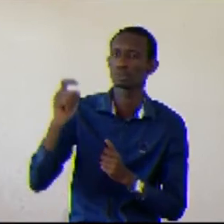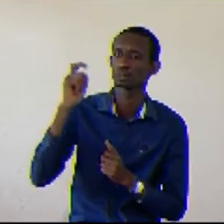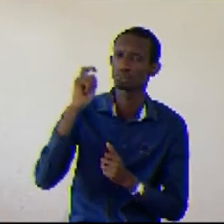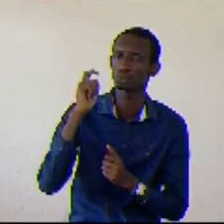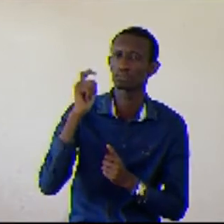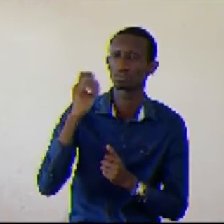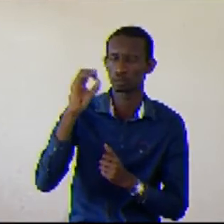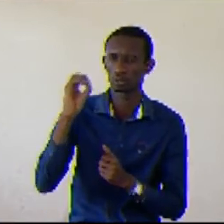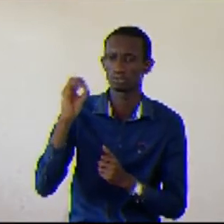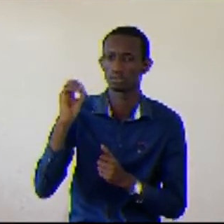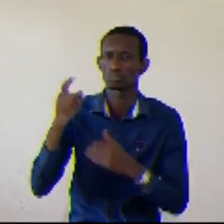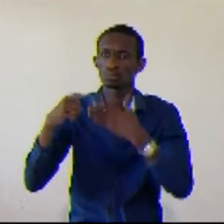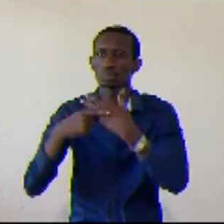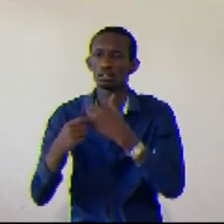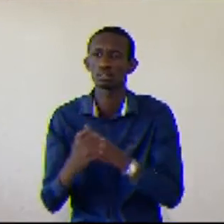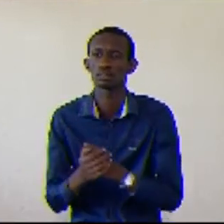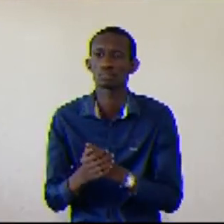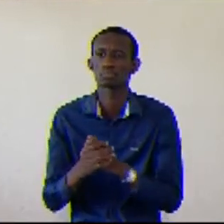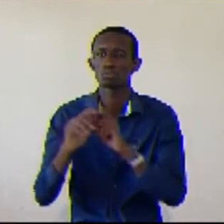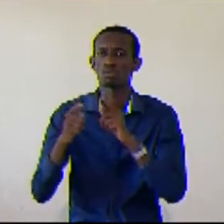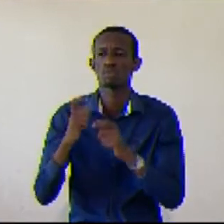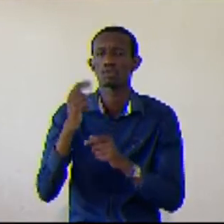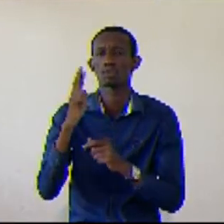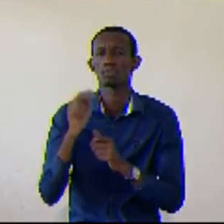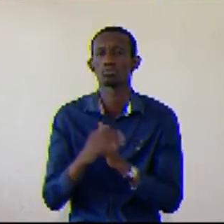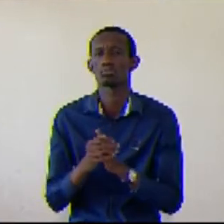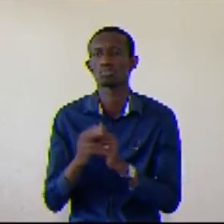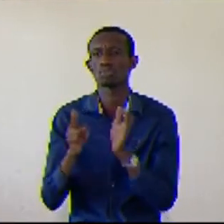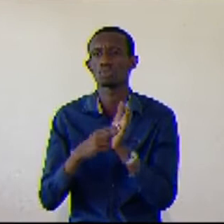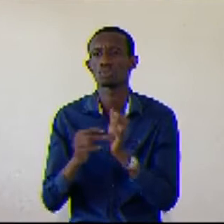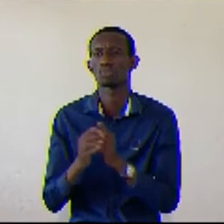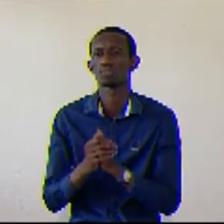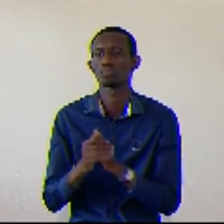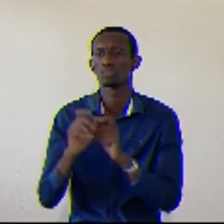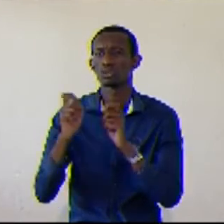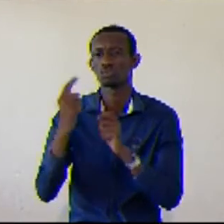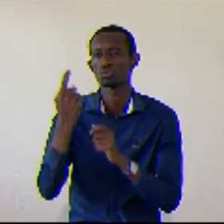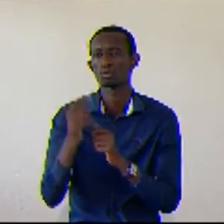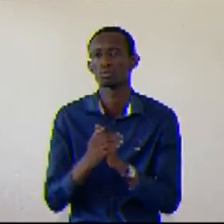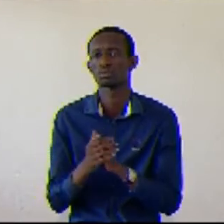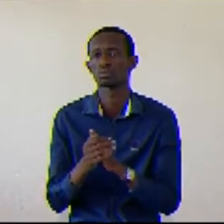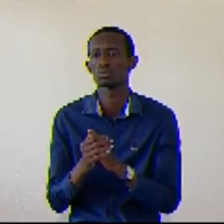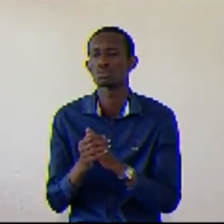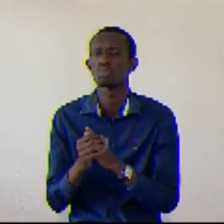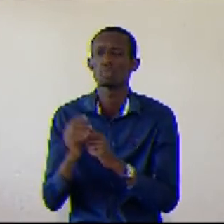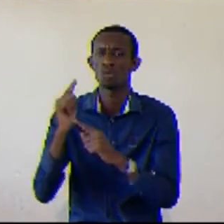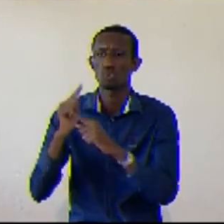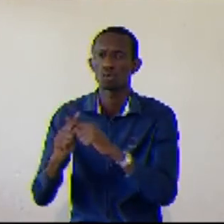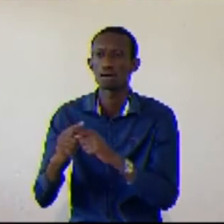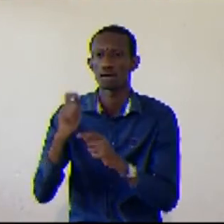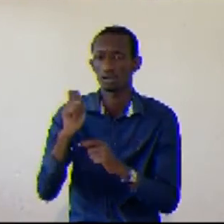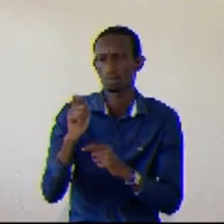of x1, which is equal to f derivative of x1, then times x2 minus